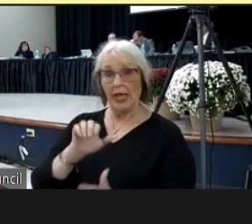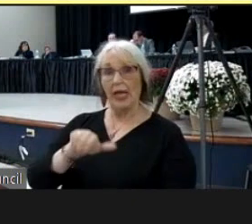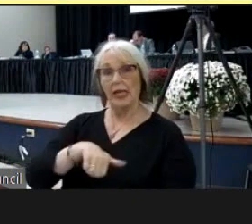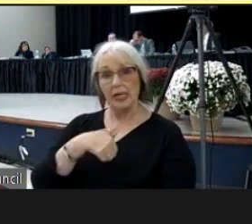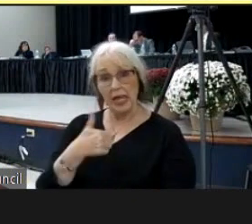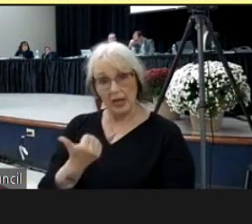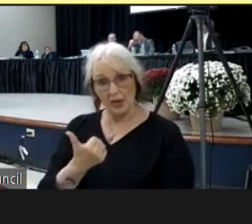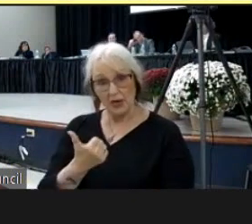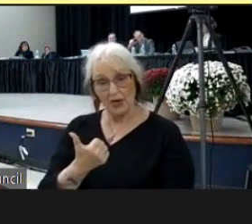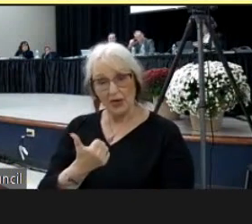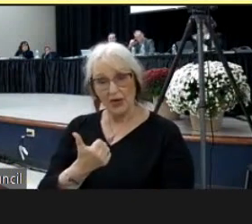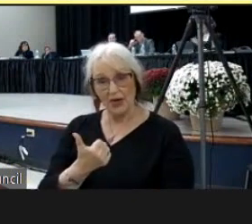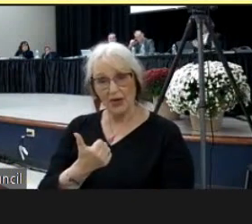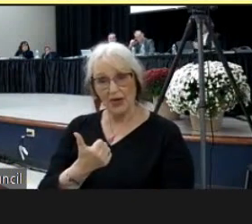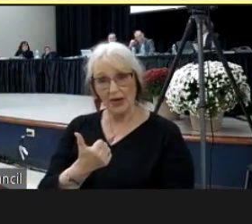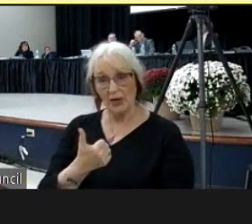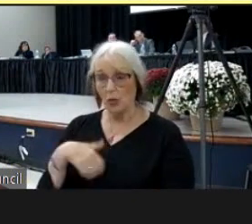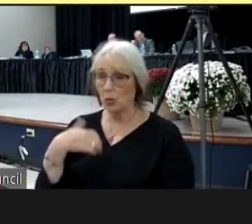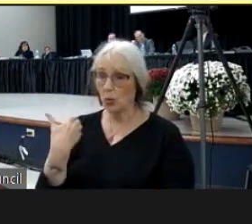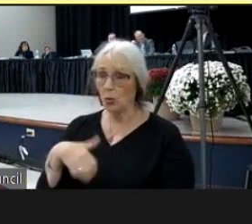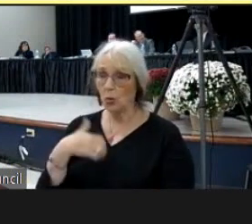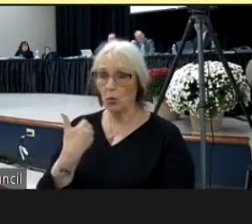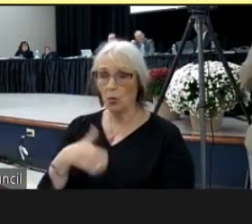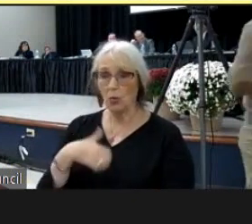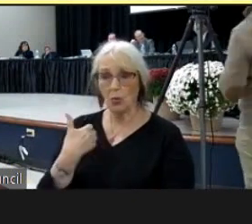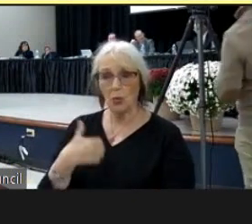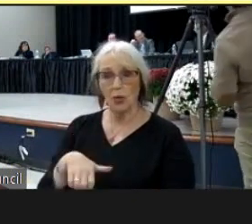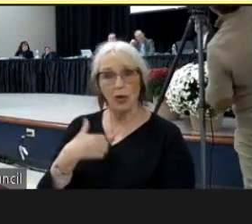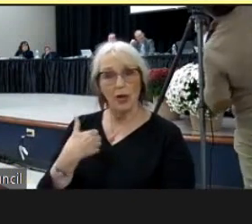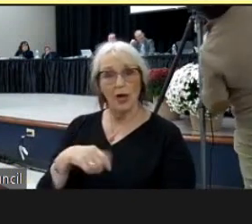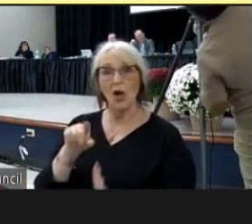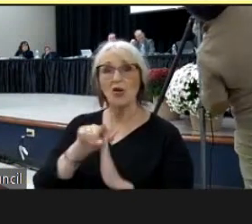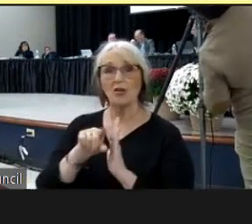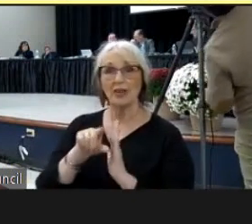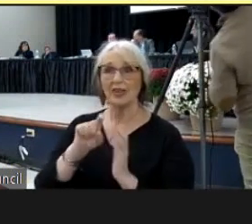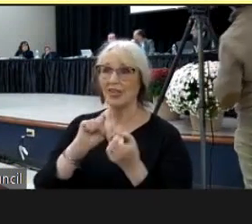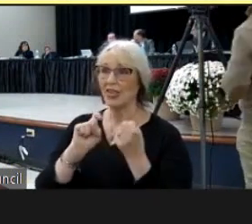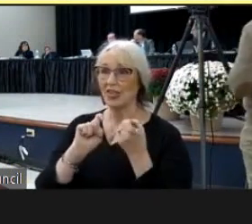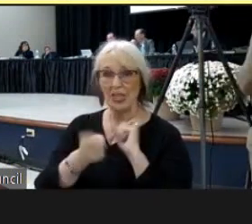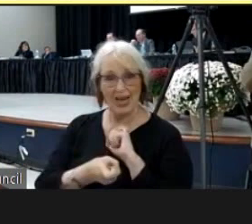be careful. This is a heck of a great game changer we've got